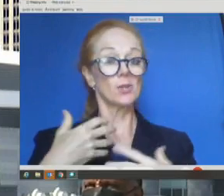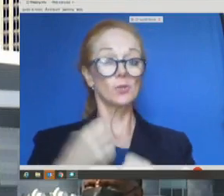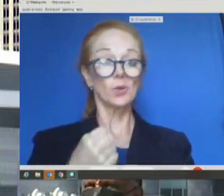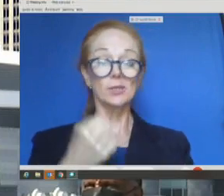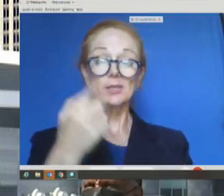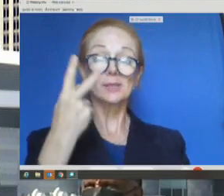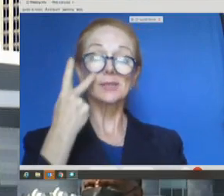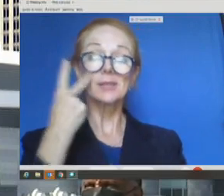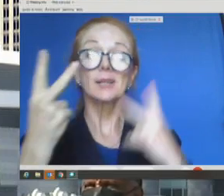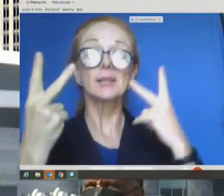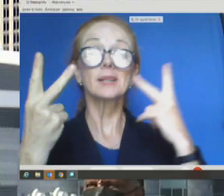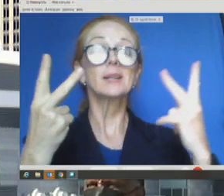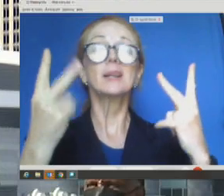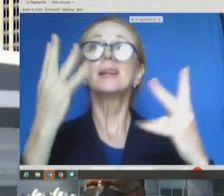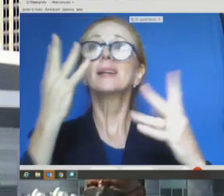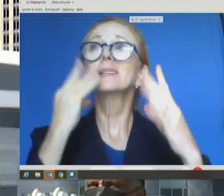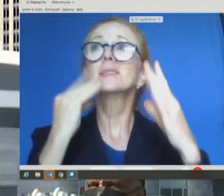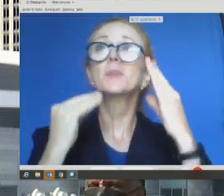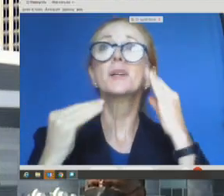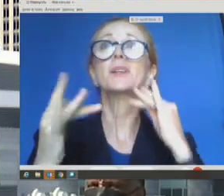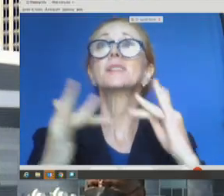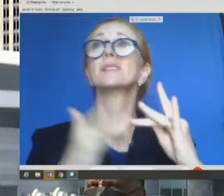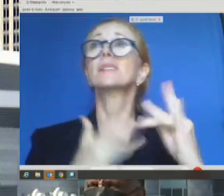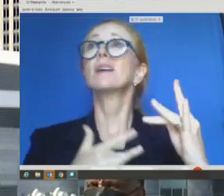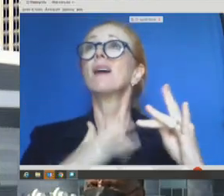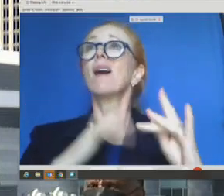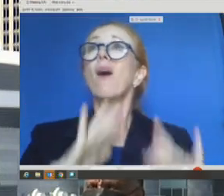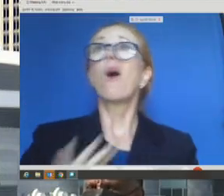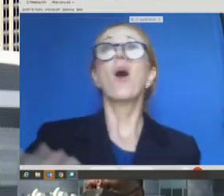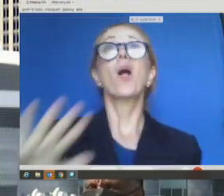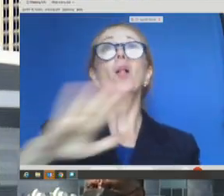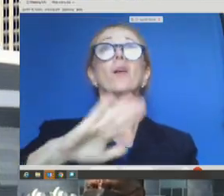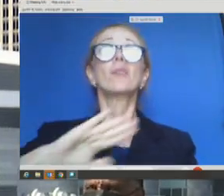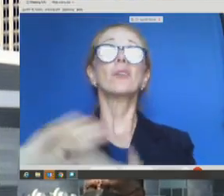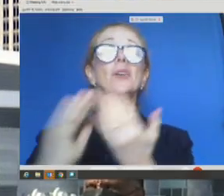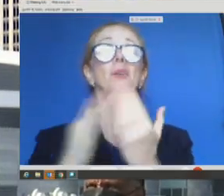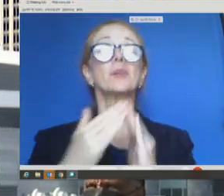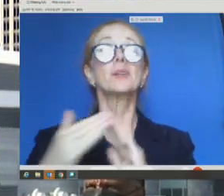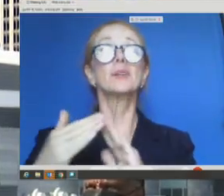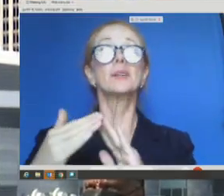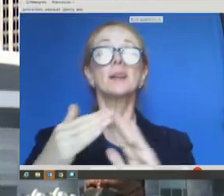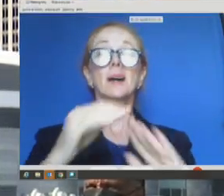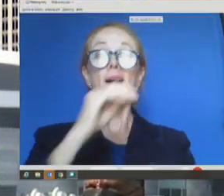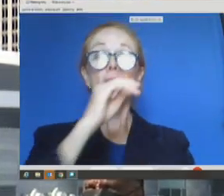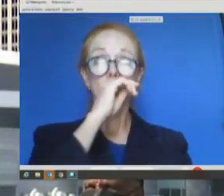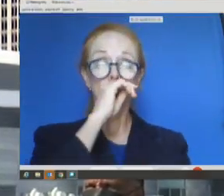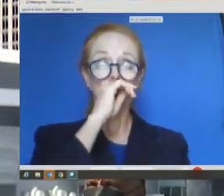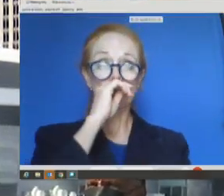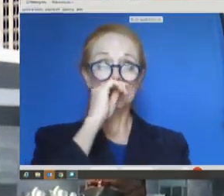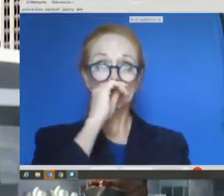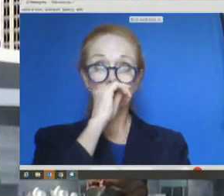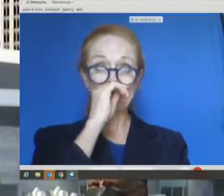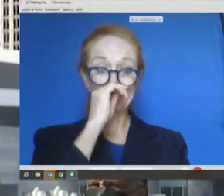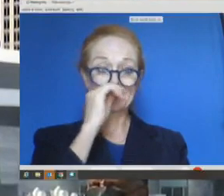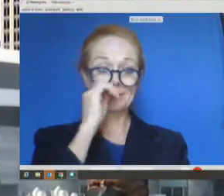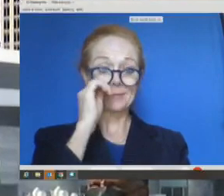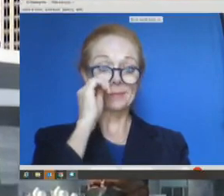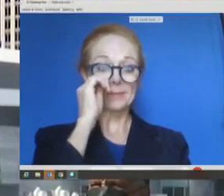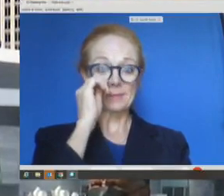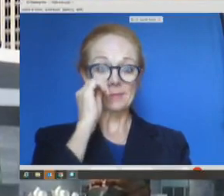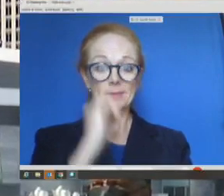felt throughout all parts of our community. Thank you. I'm going to go ahead and open it up to questions. Before we do, if you could